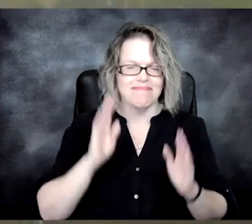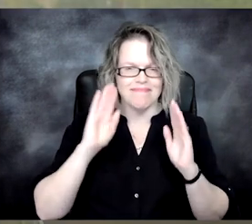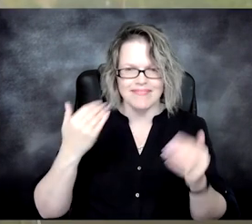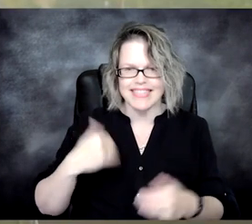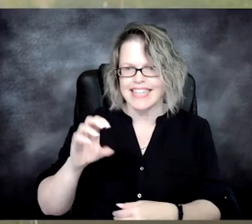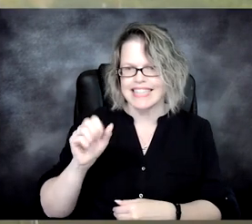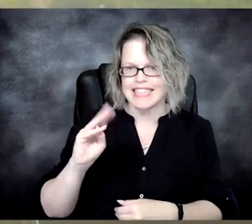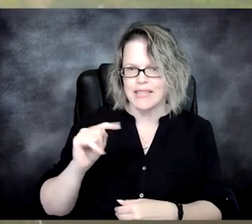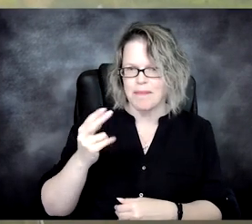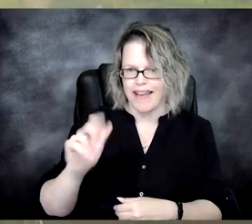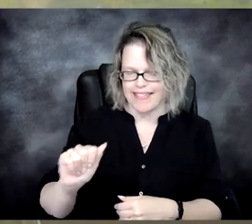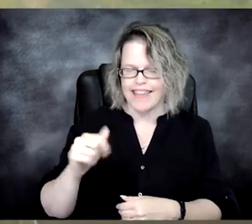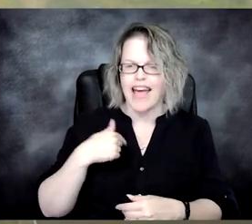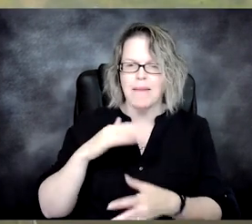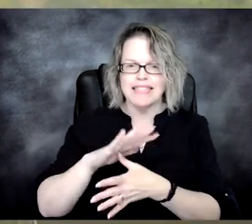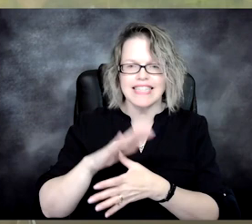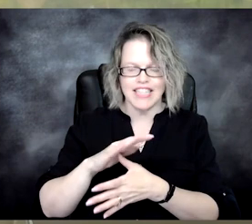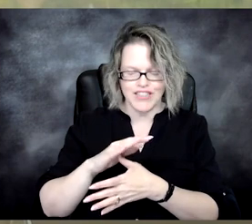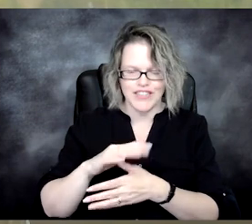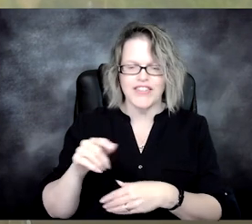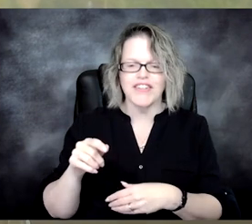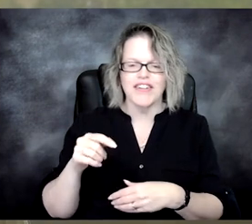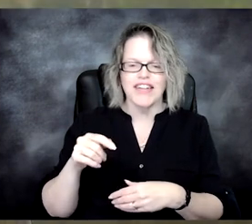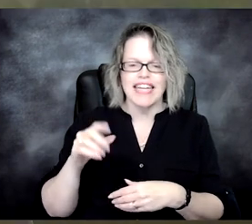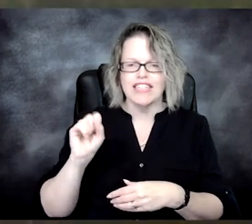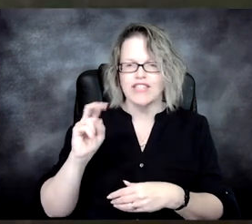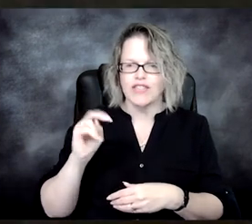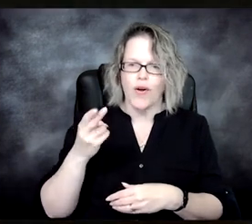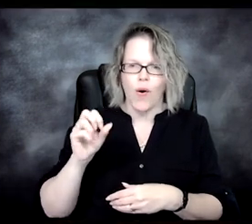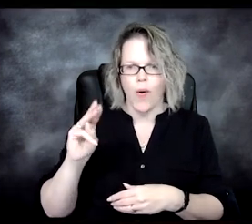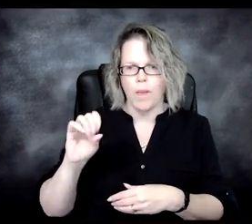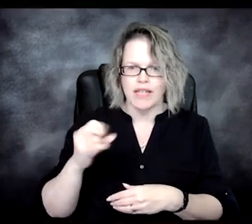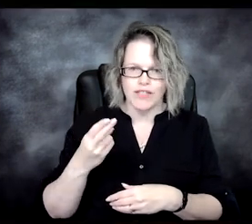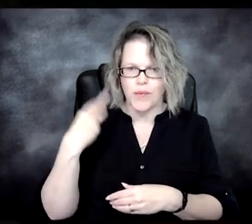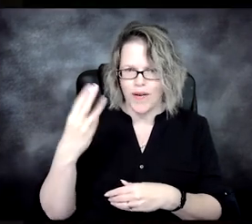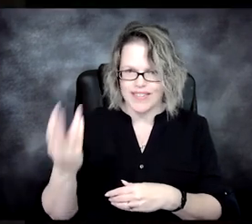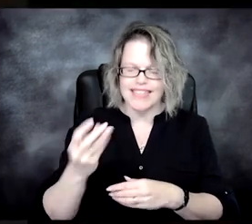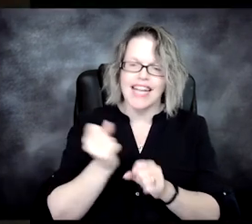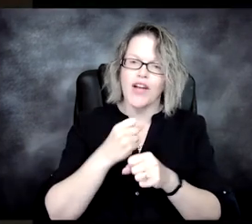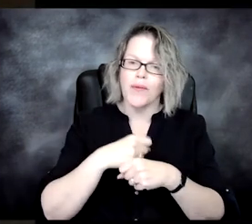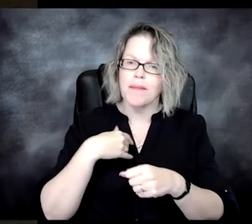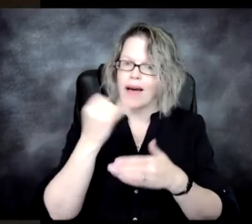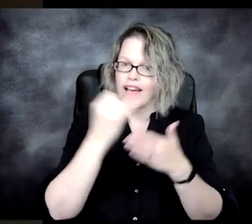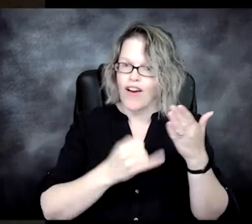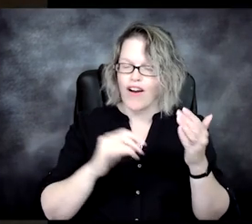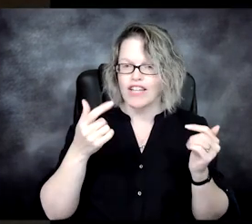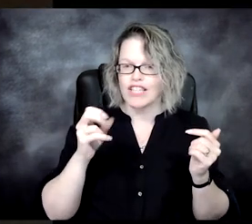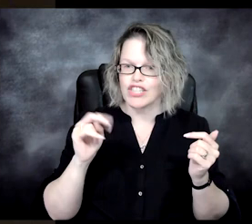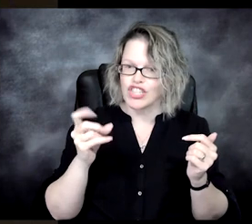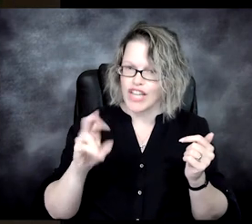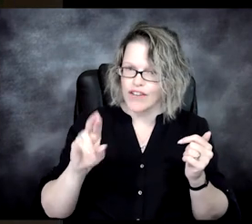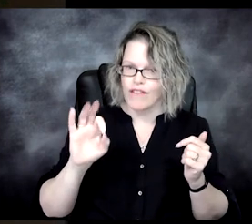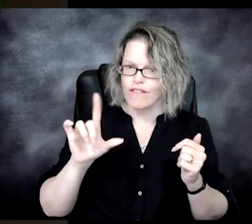189. Hi, my name is Samantha Kotalak. I am a senior at Glacier Peak High School in Snohomish, Washington. I created my artwork Gender Fluid by taking a